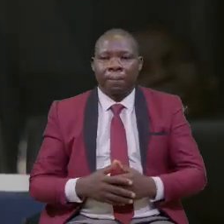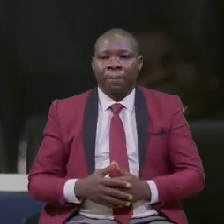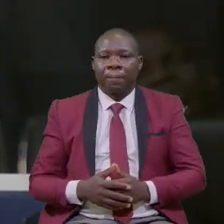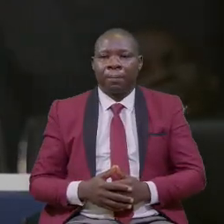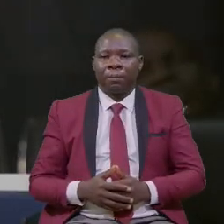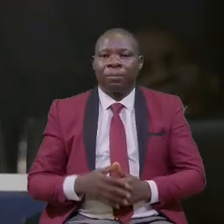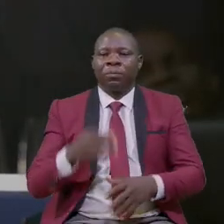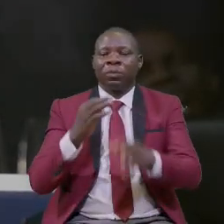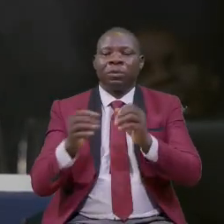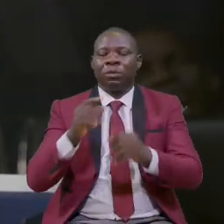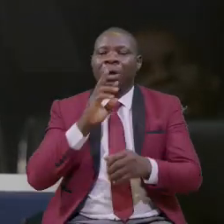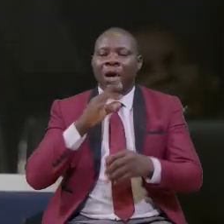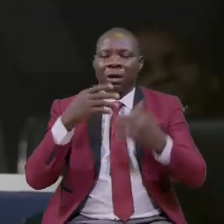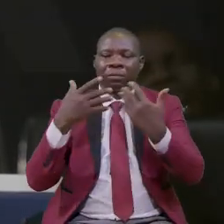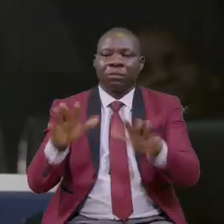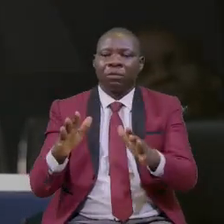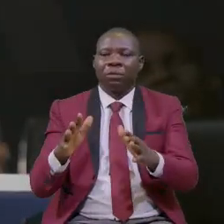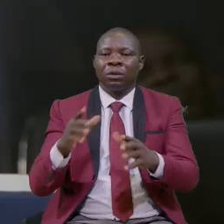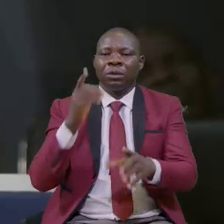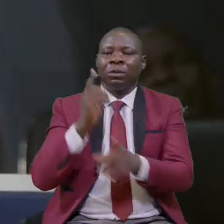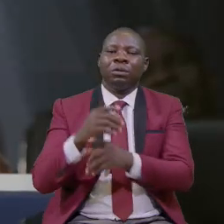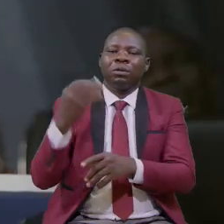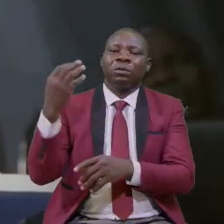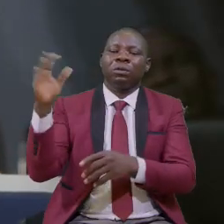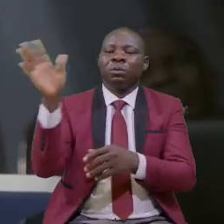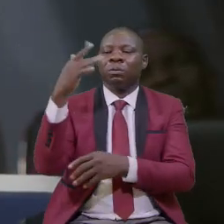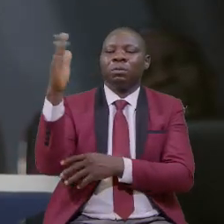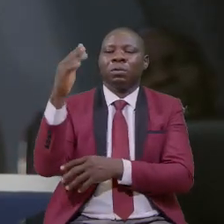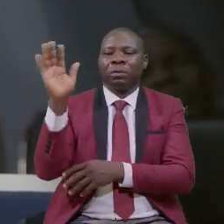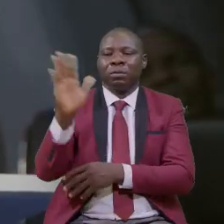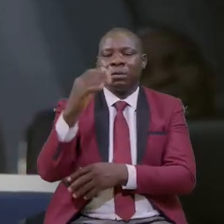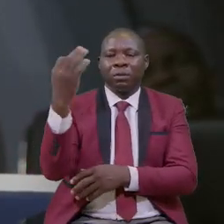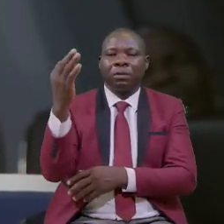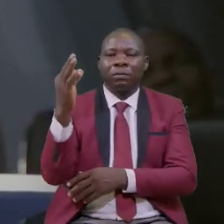If you are true, just wave your flag.